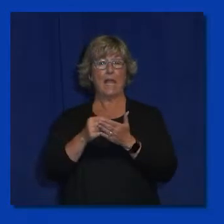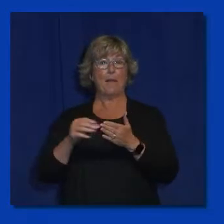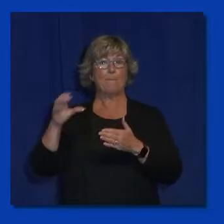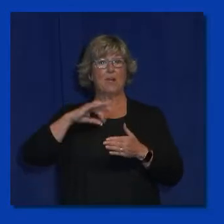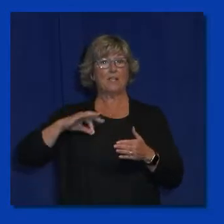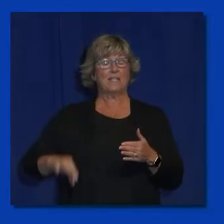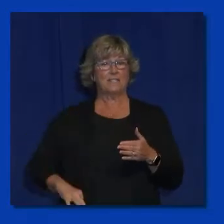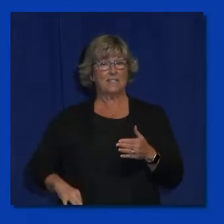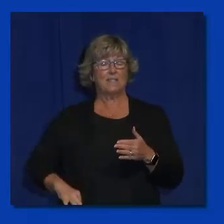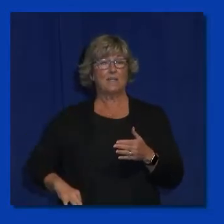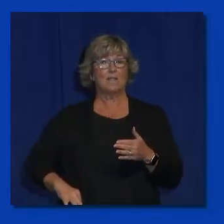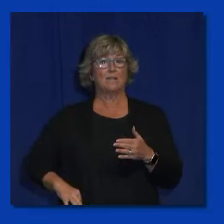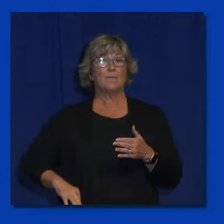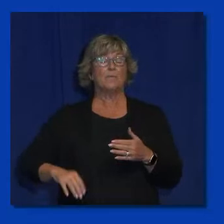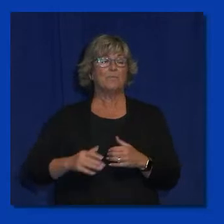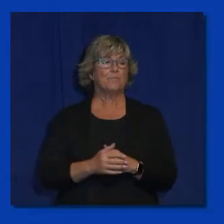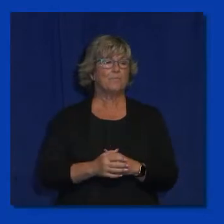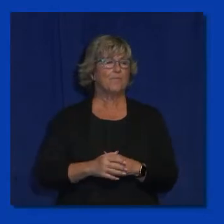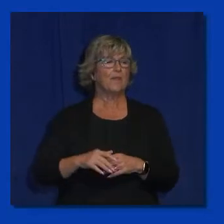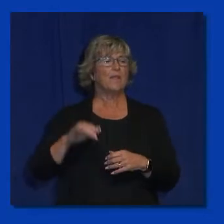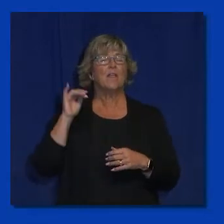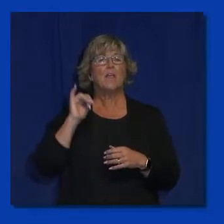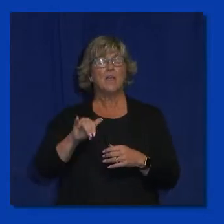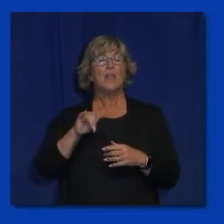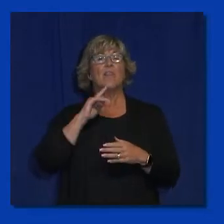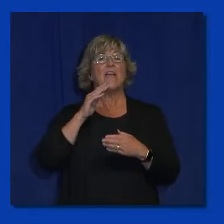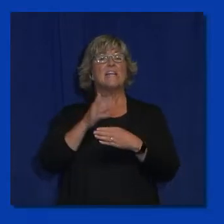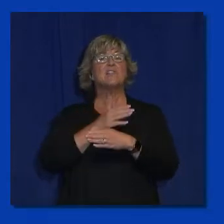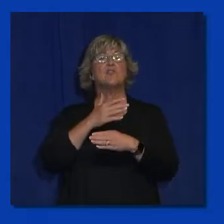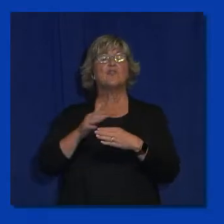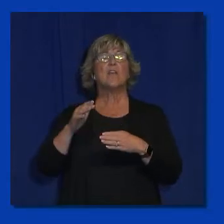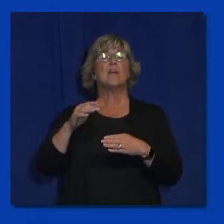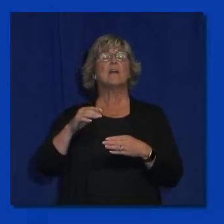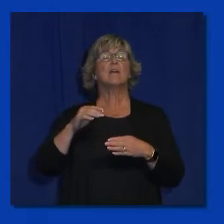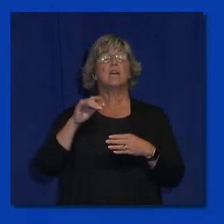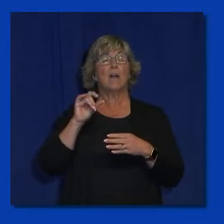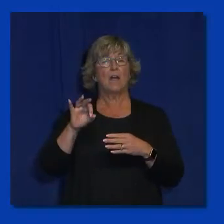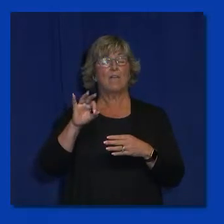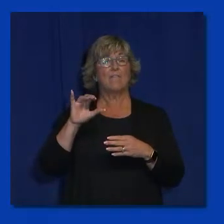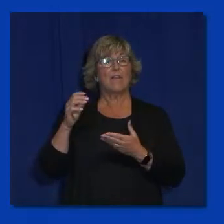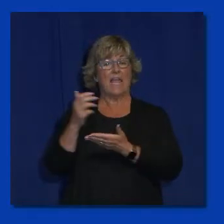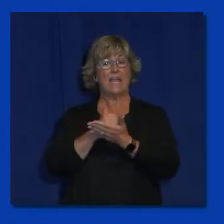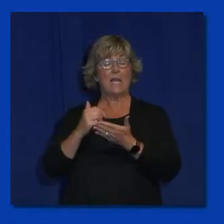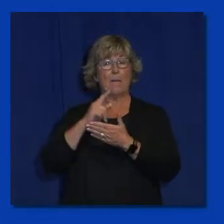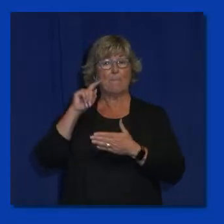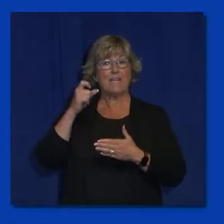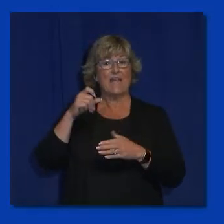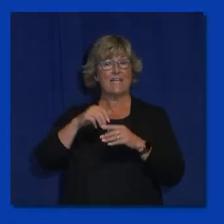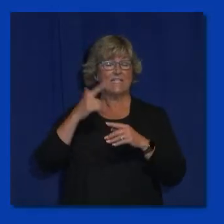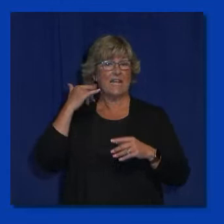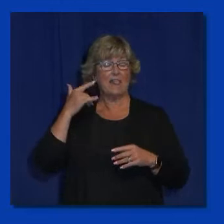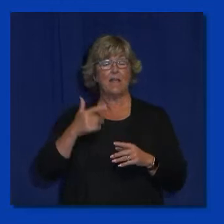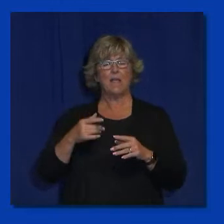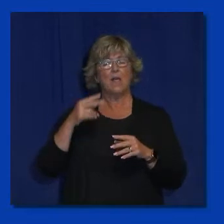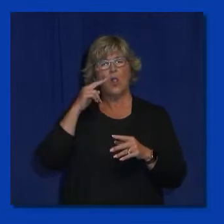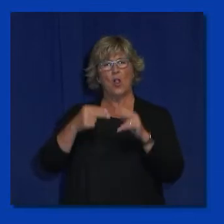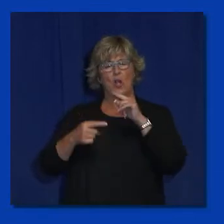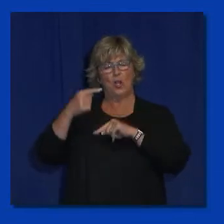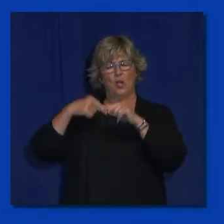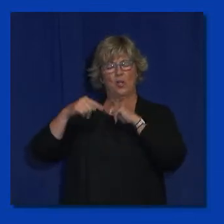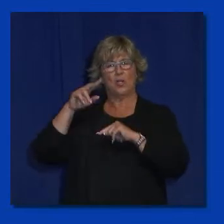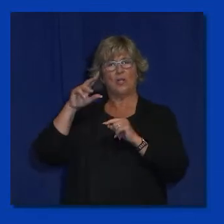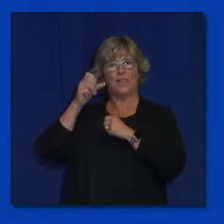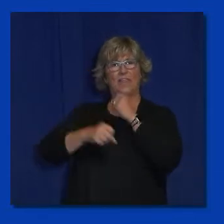the volatility comes from. Capital gains is a share of personal income taxes in the state of California, going back to 2000. And if you don't